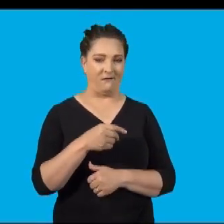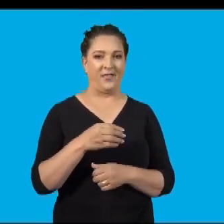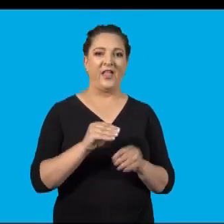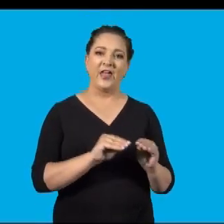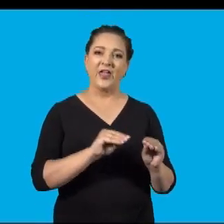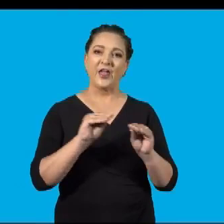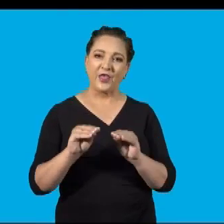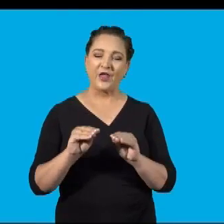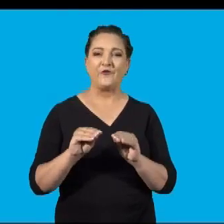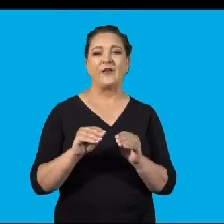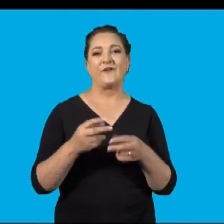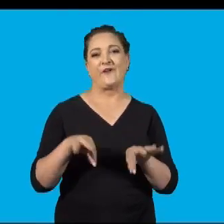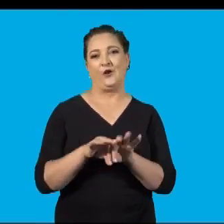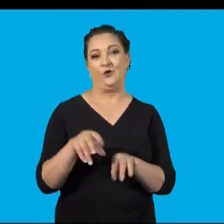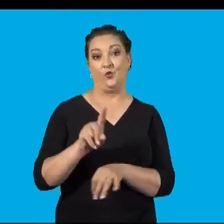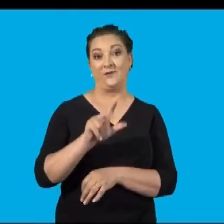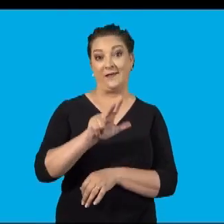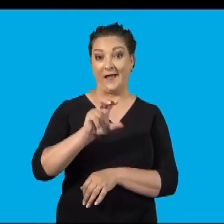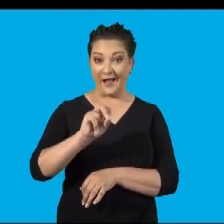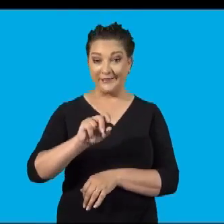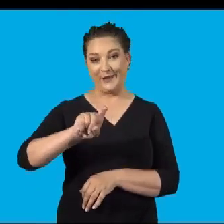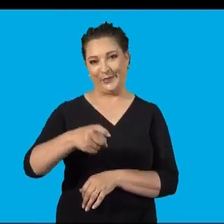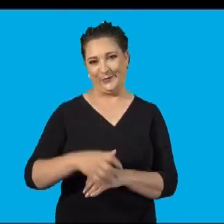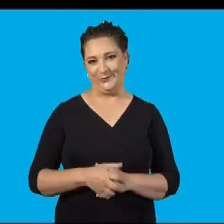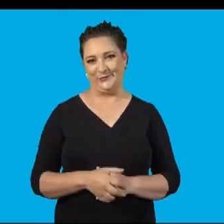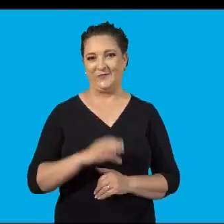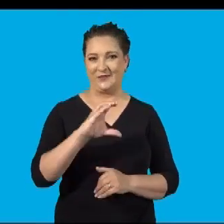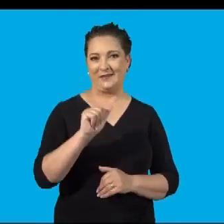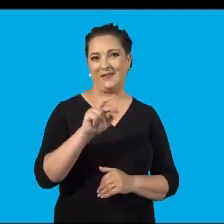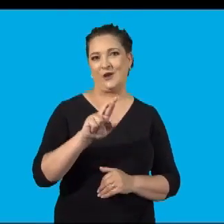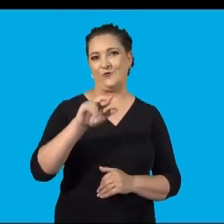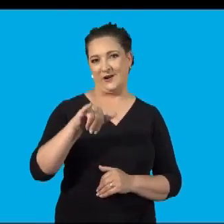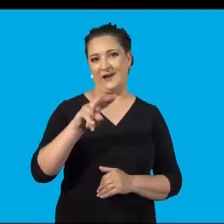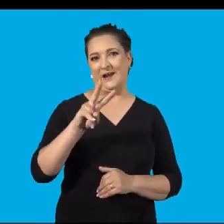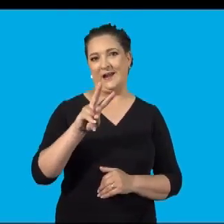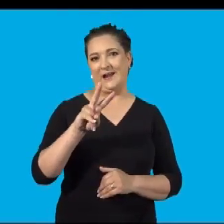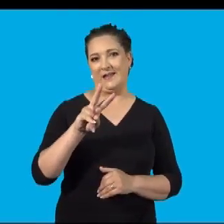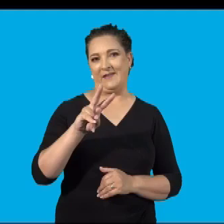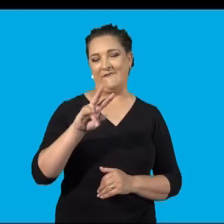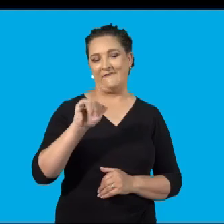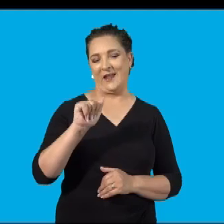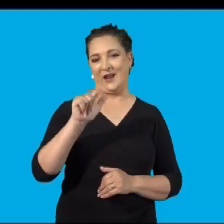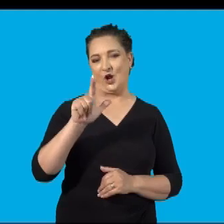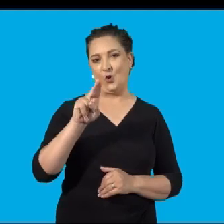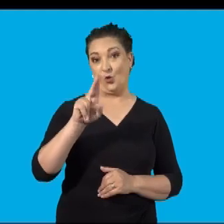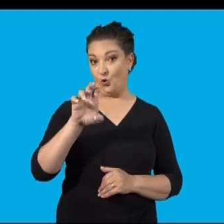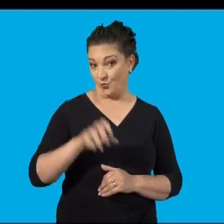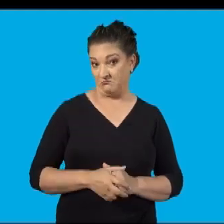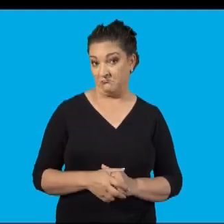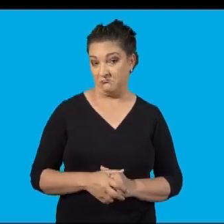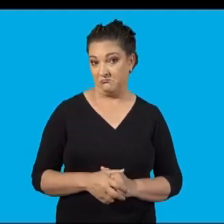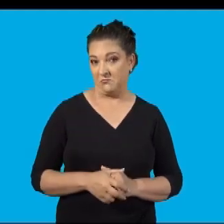80,000. So my carrying value is 80,000. That is my carrying value. And depreciation